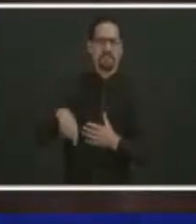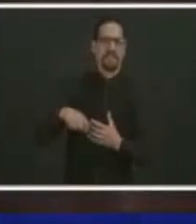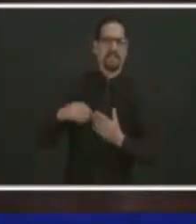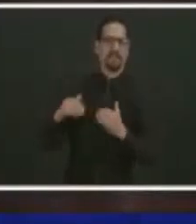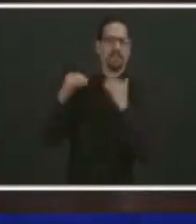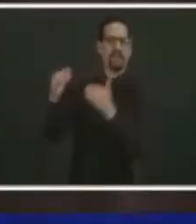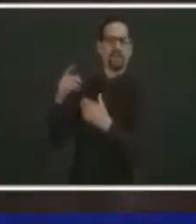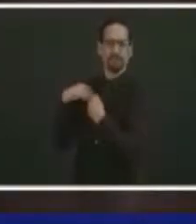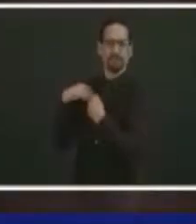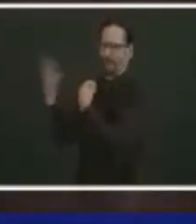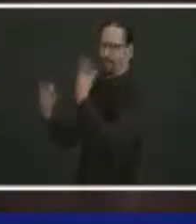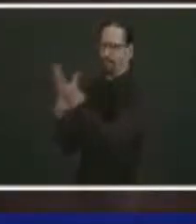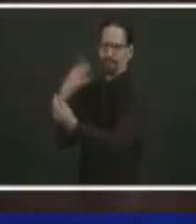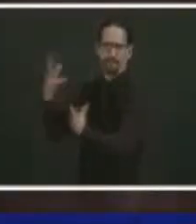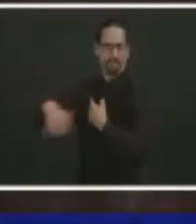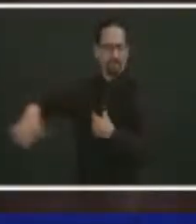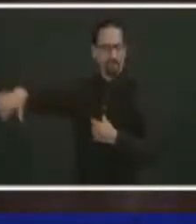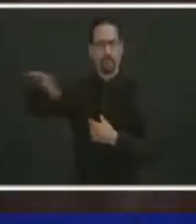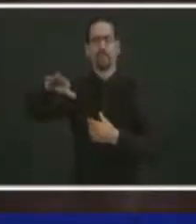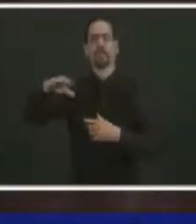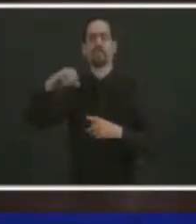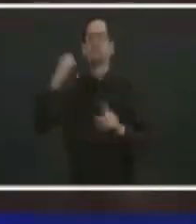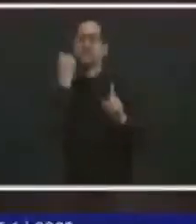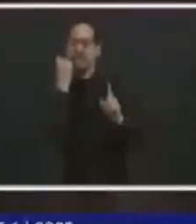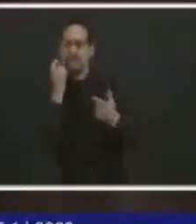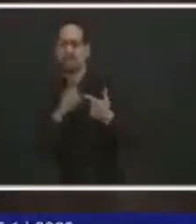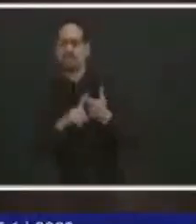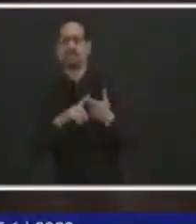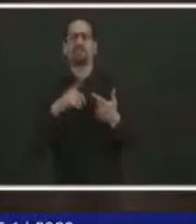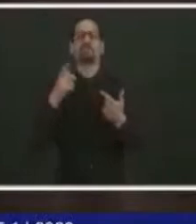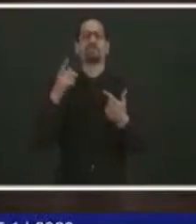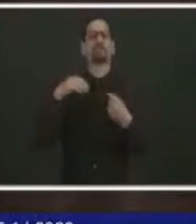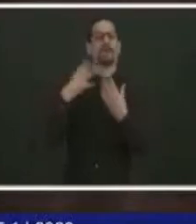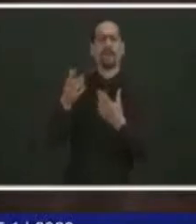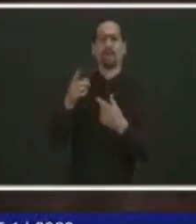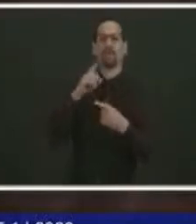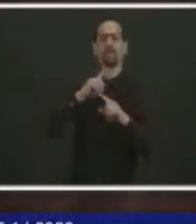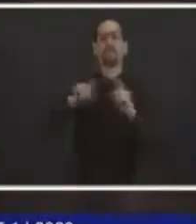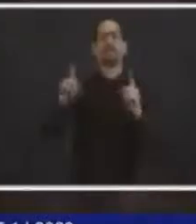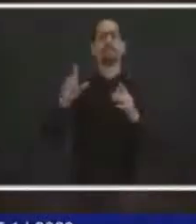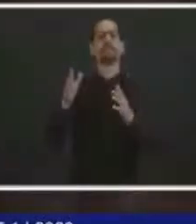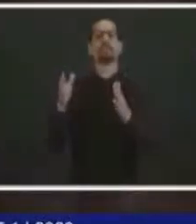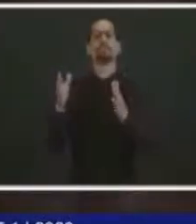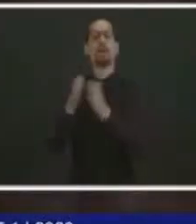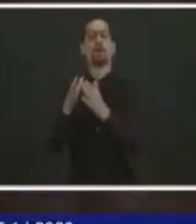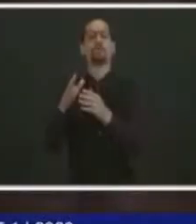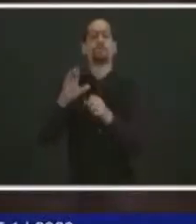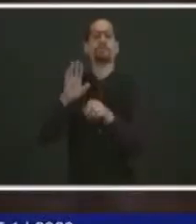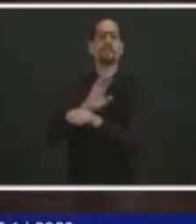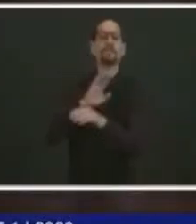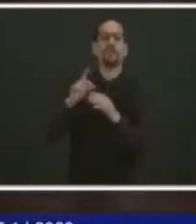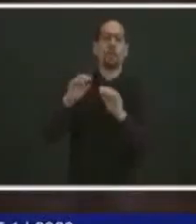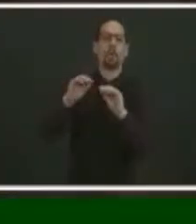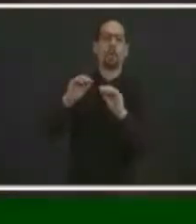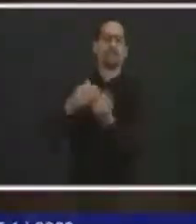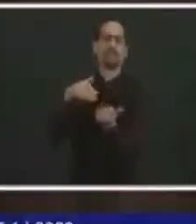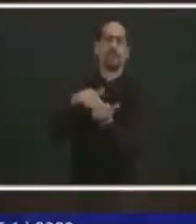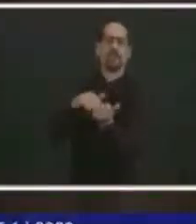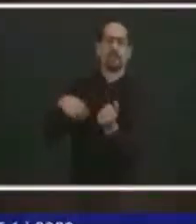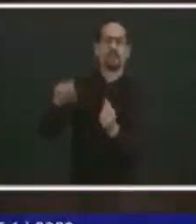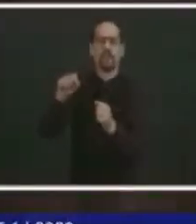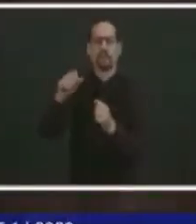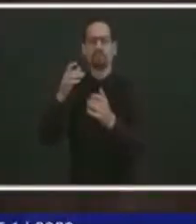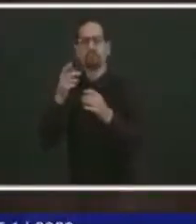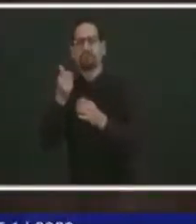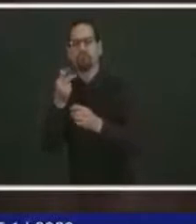them to the oral surgeons and worked with practices that have been able to keep certain